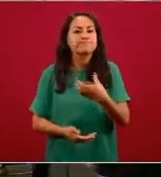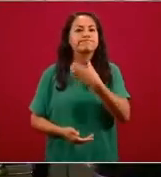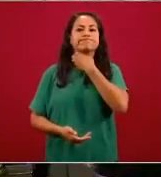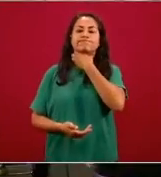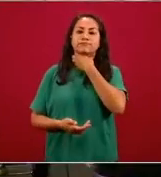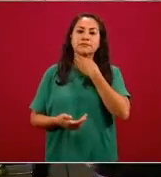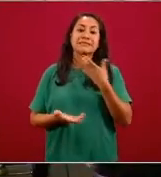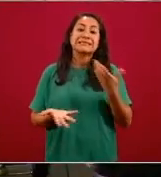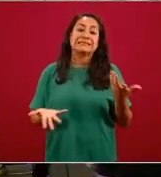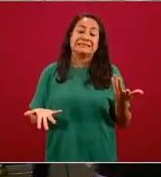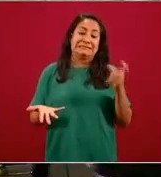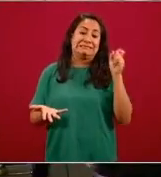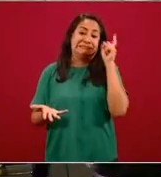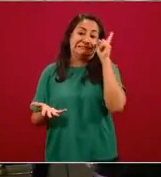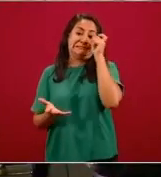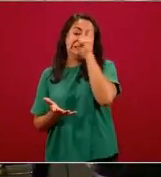here